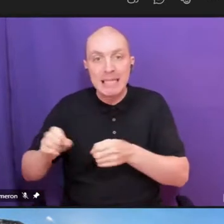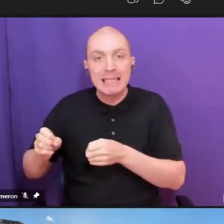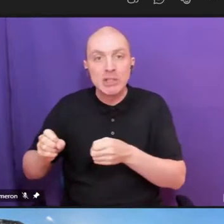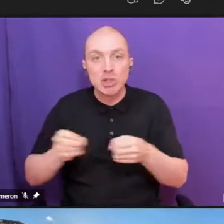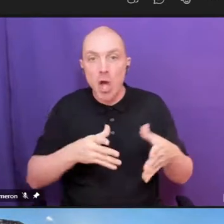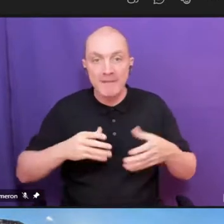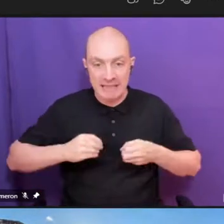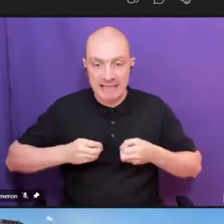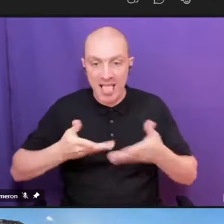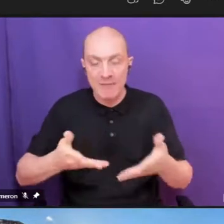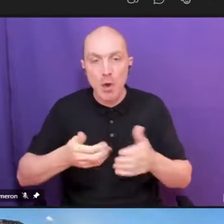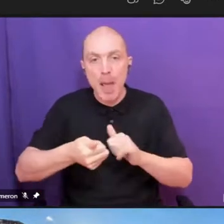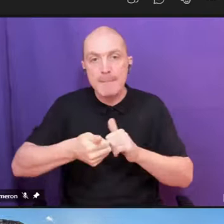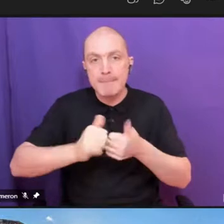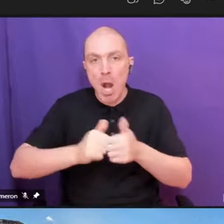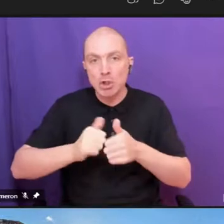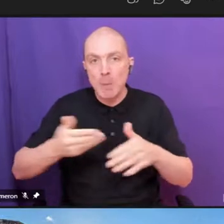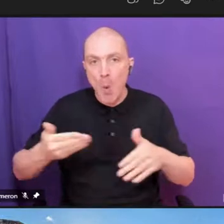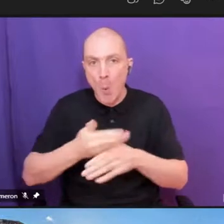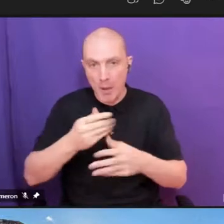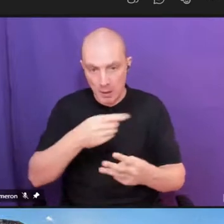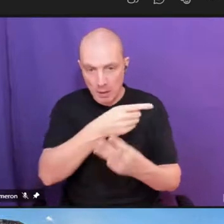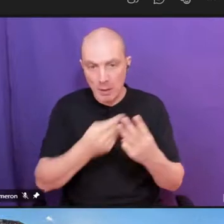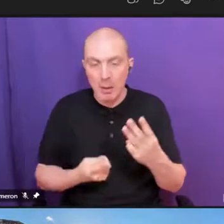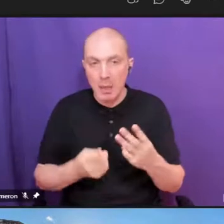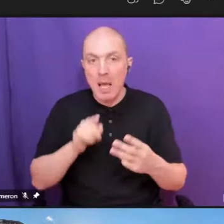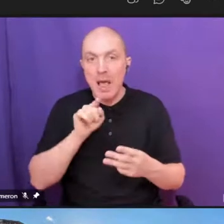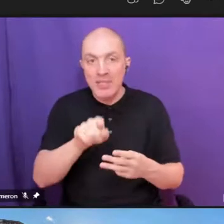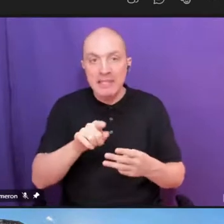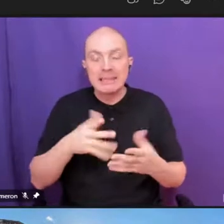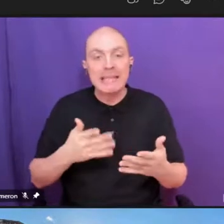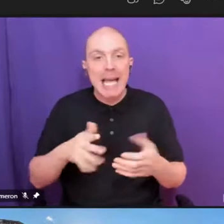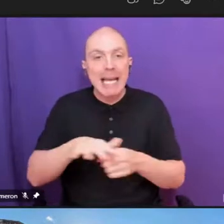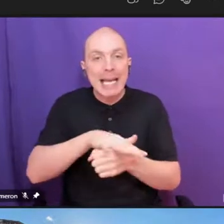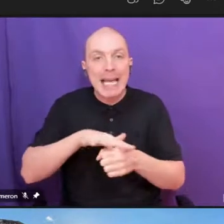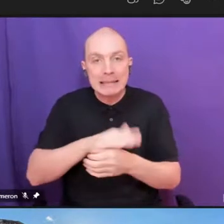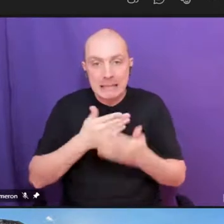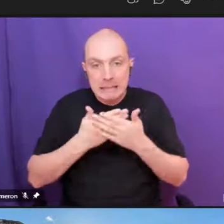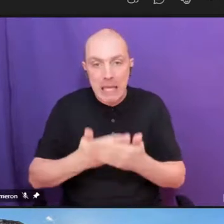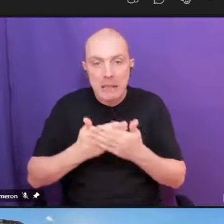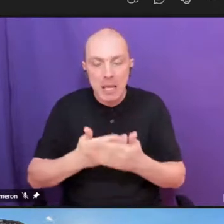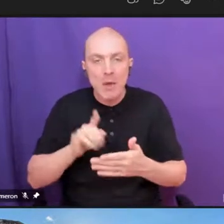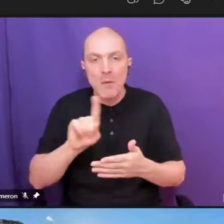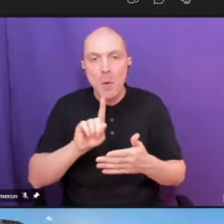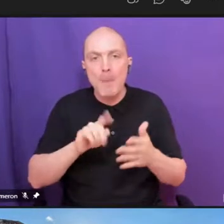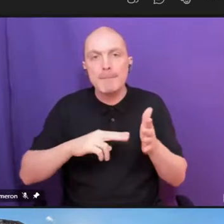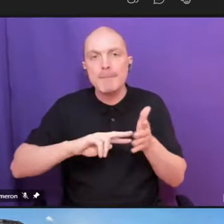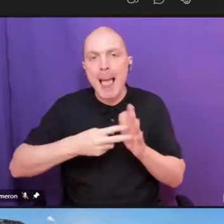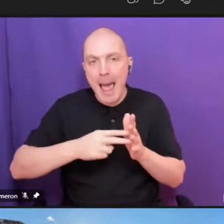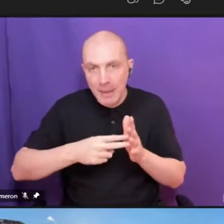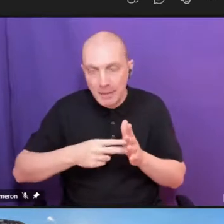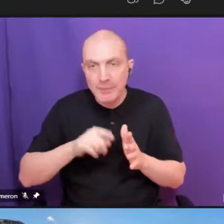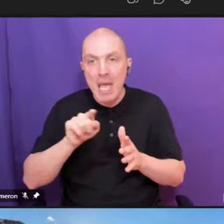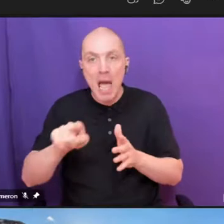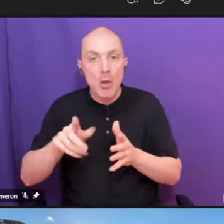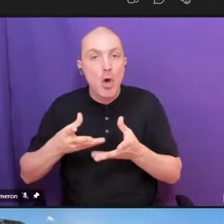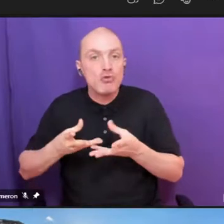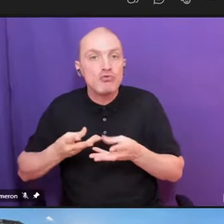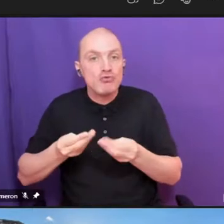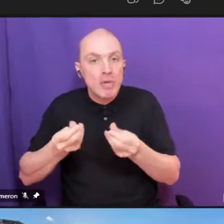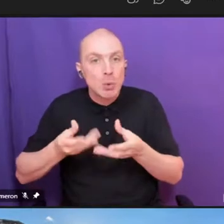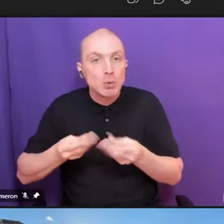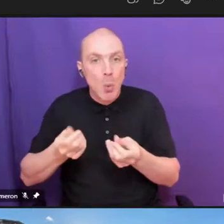partnership working. There's a case study focusing on planning, and also a section on resources and governance. So I'll take these in